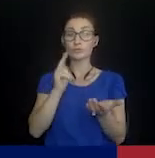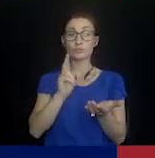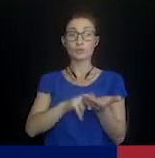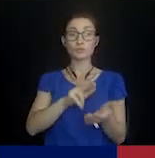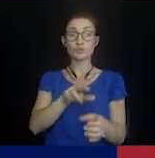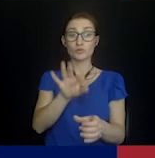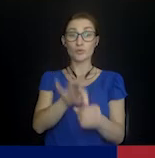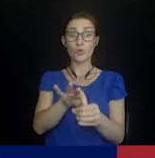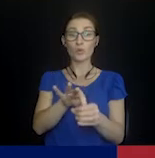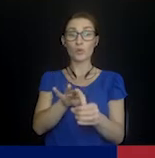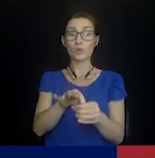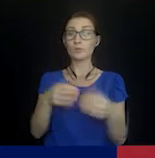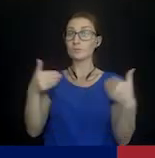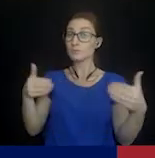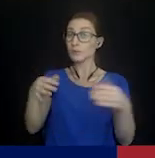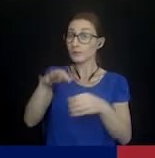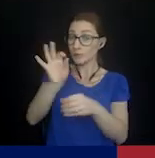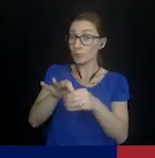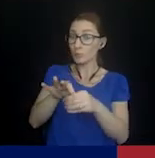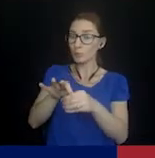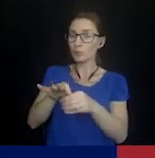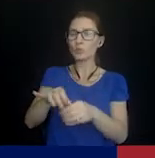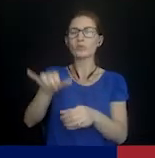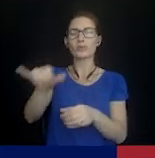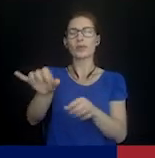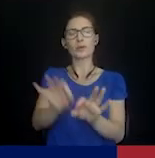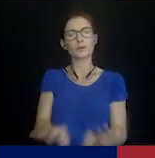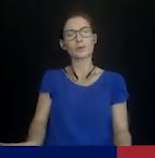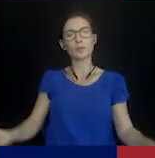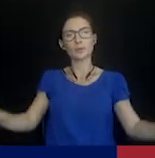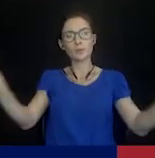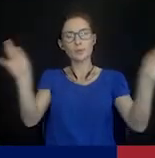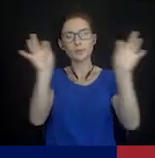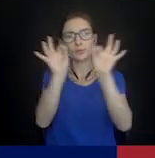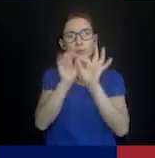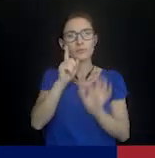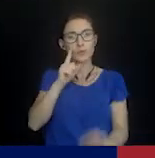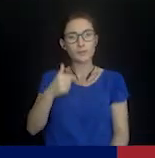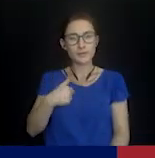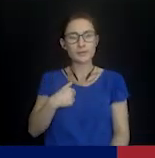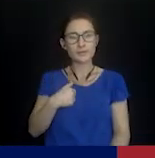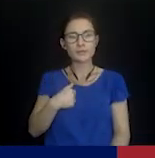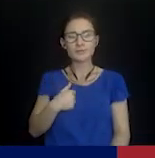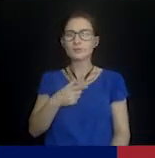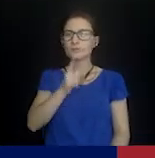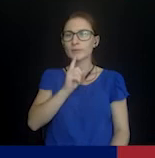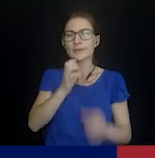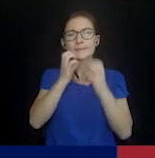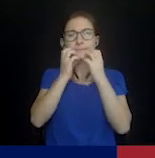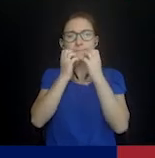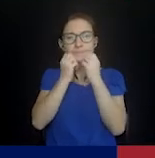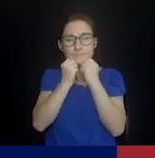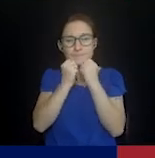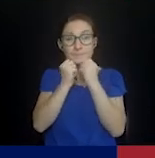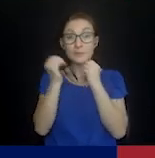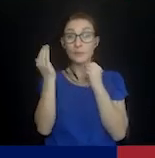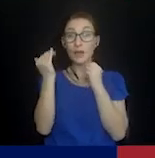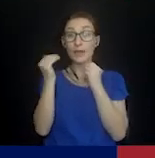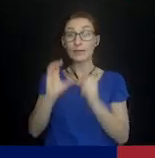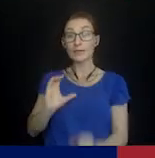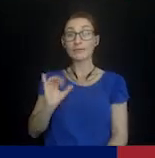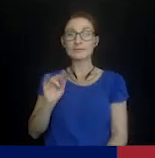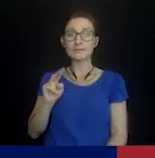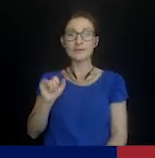registering to vote, being able to vote has been very important to me. It's a passion because of the civil rights